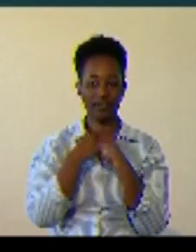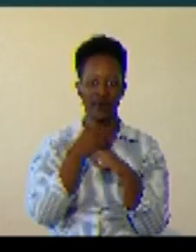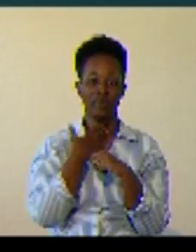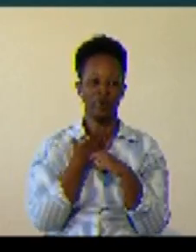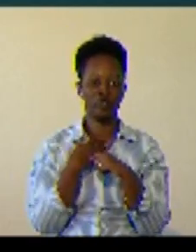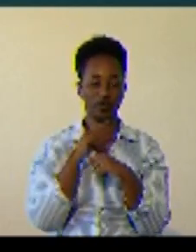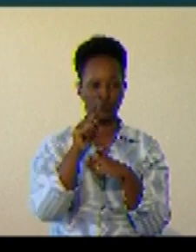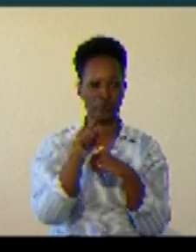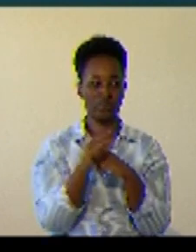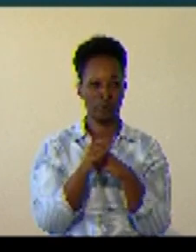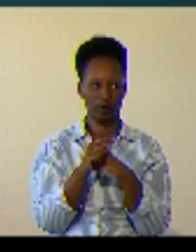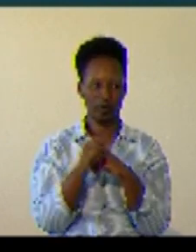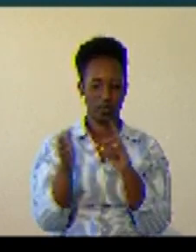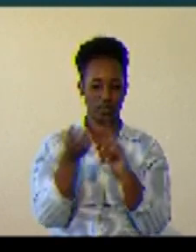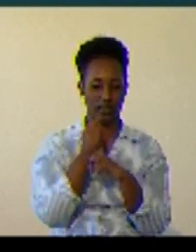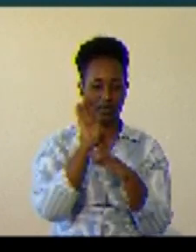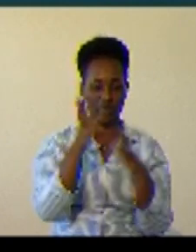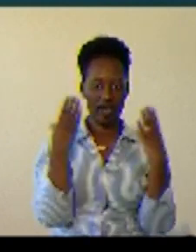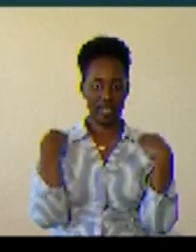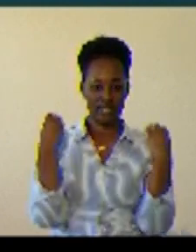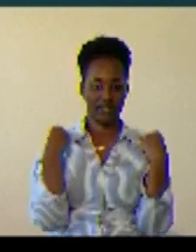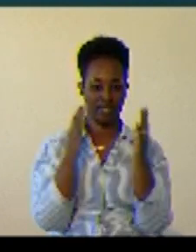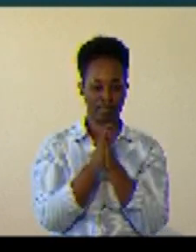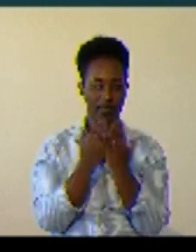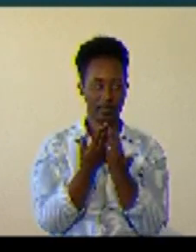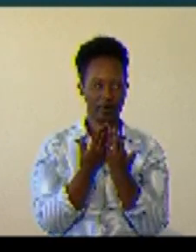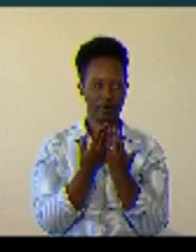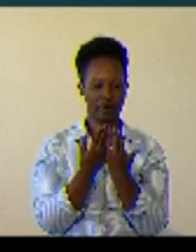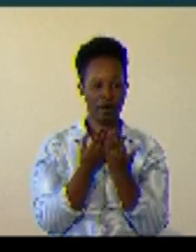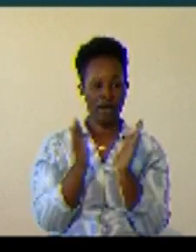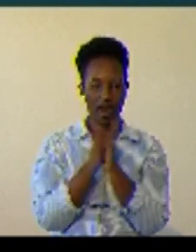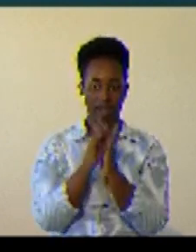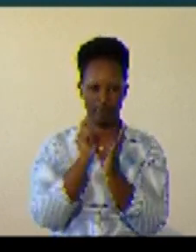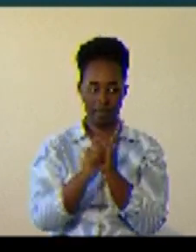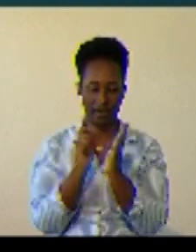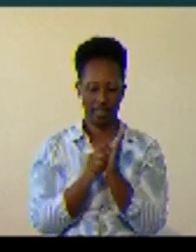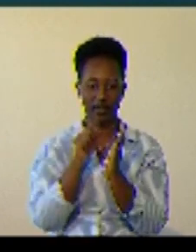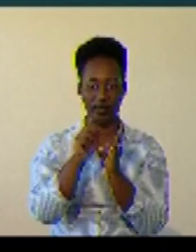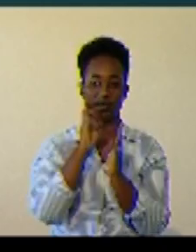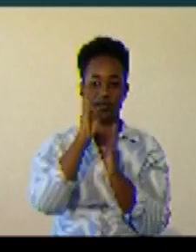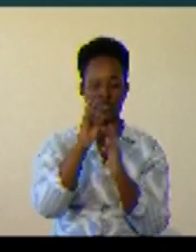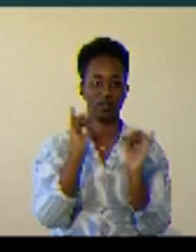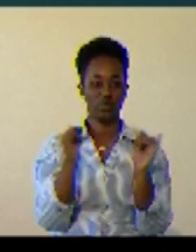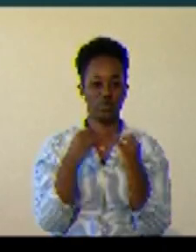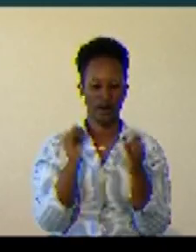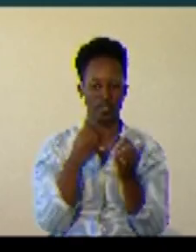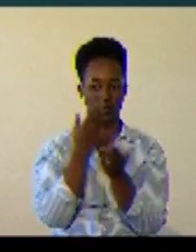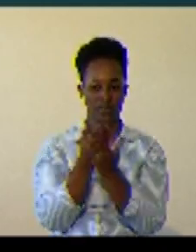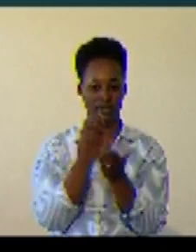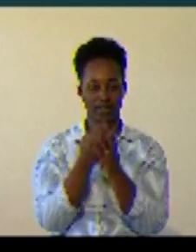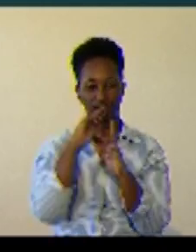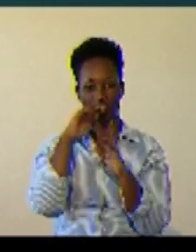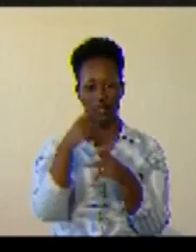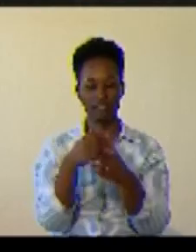to take your exercise books and a pen, and you will try to suggest the